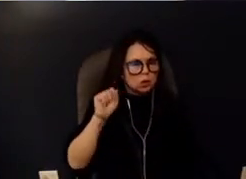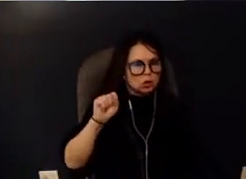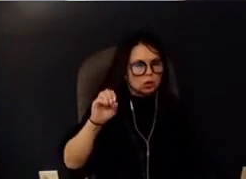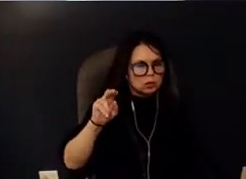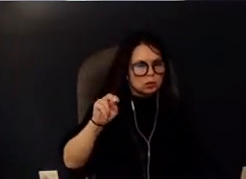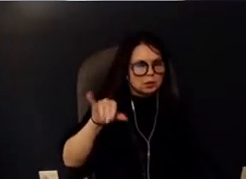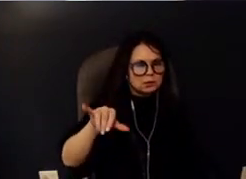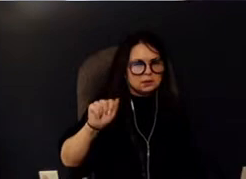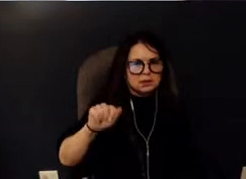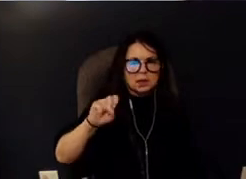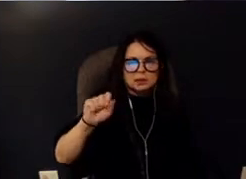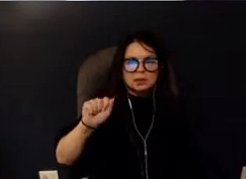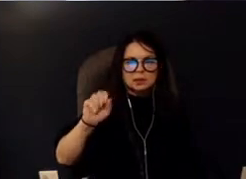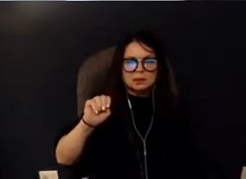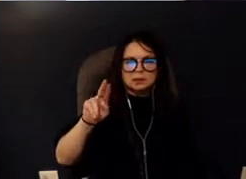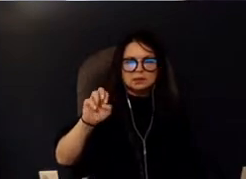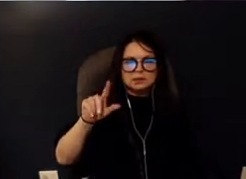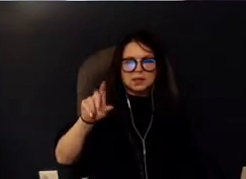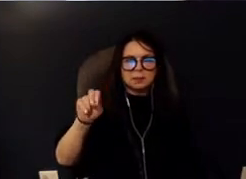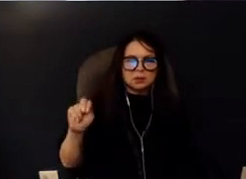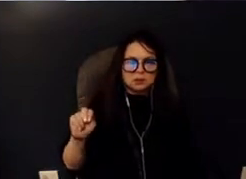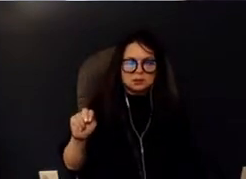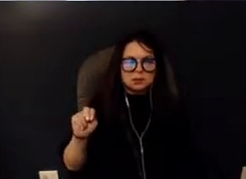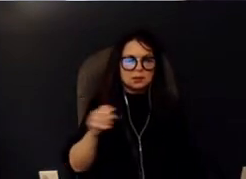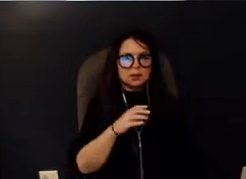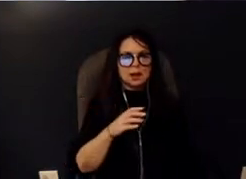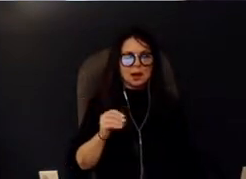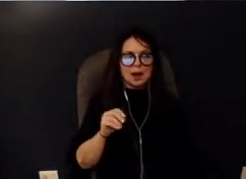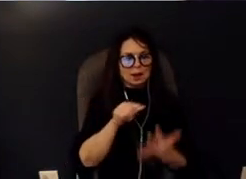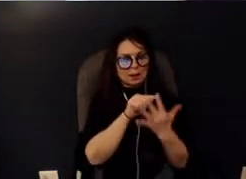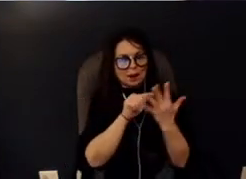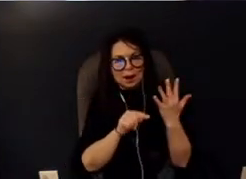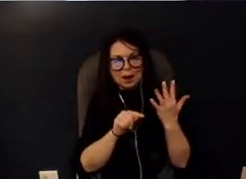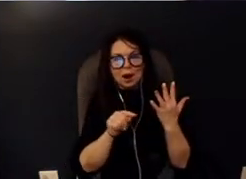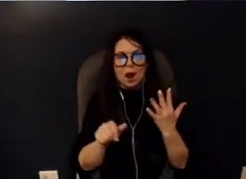as Councilmember Cano said, many of our